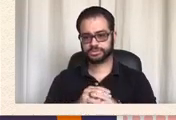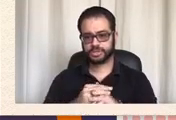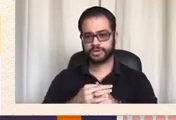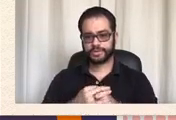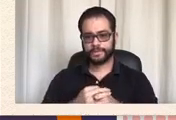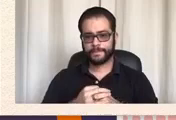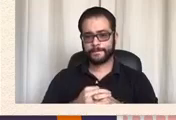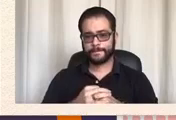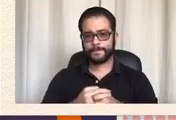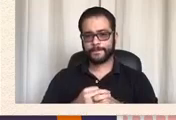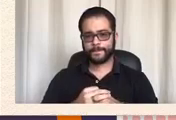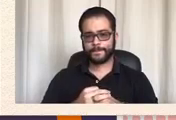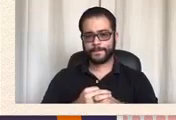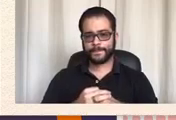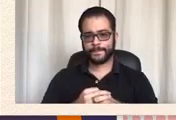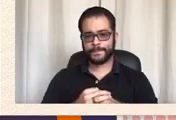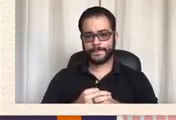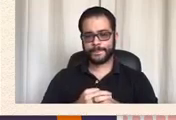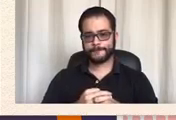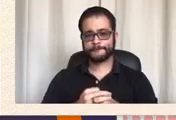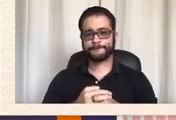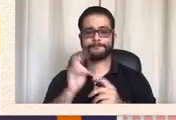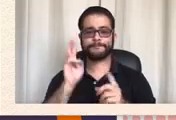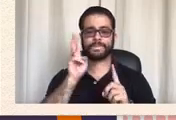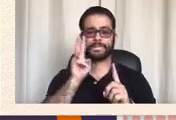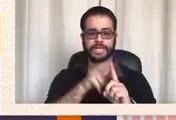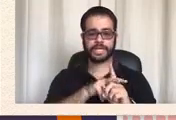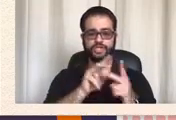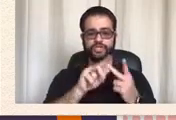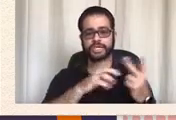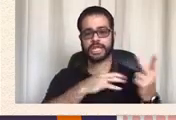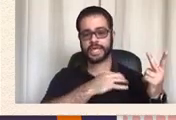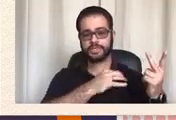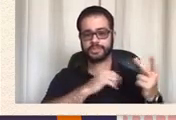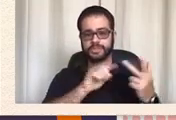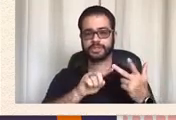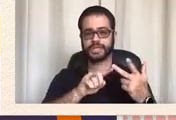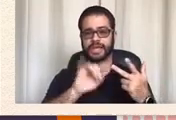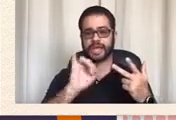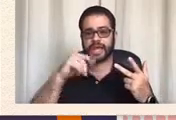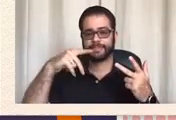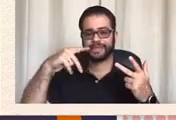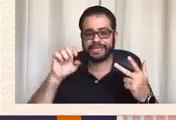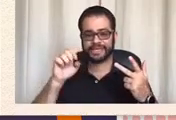So application, eligibility, and IP planning. So how do we obtain these